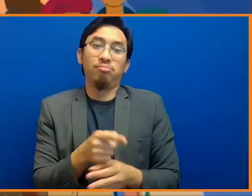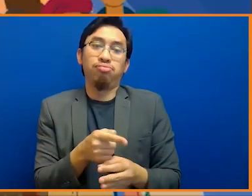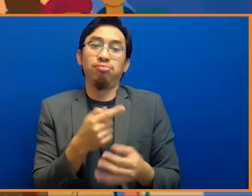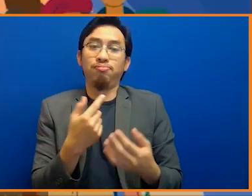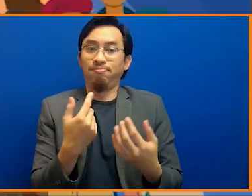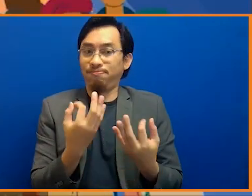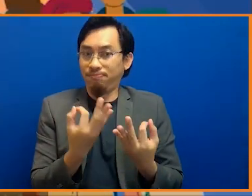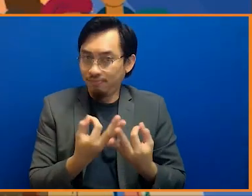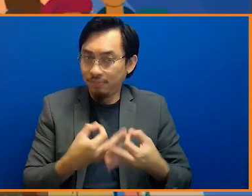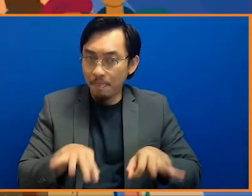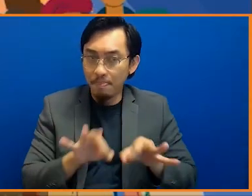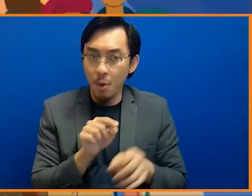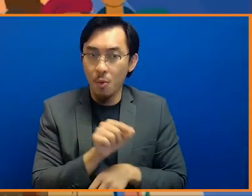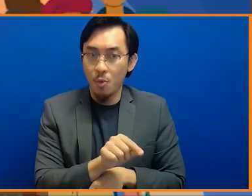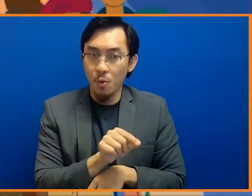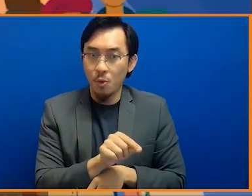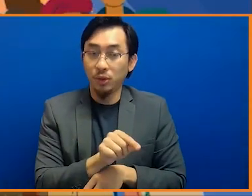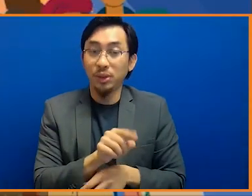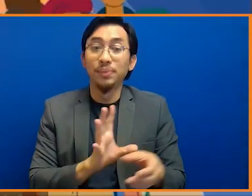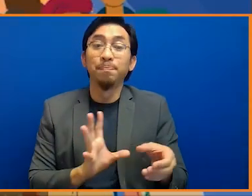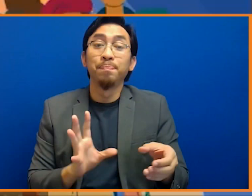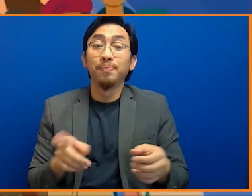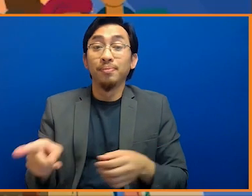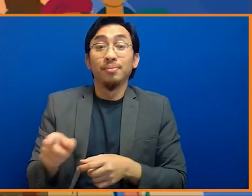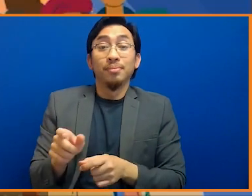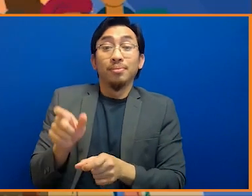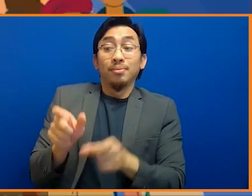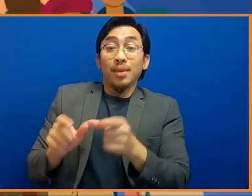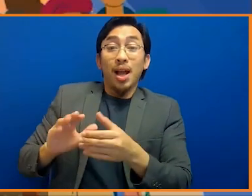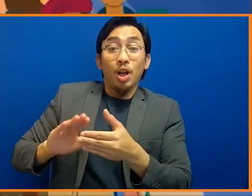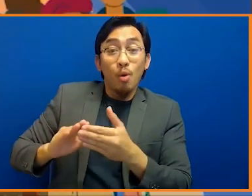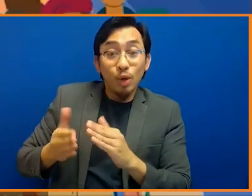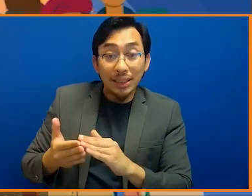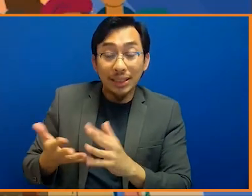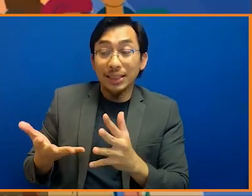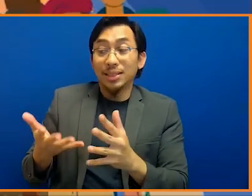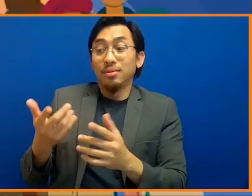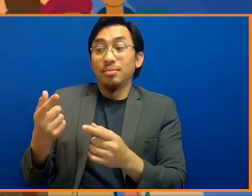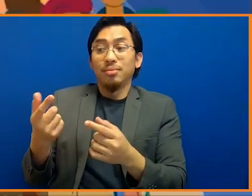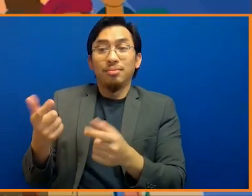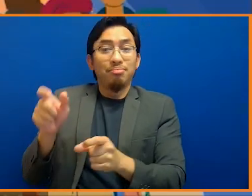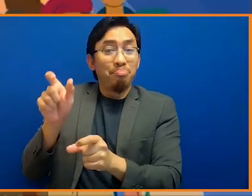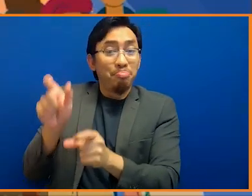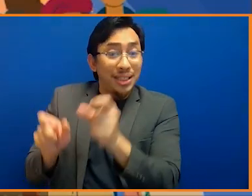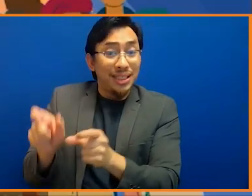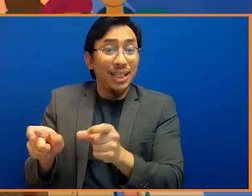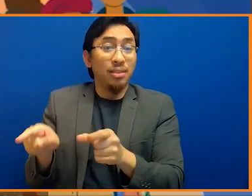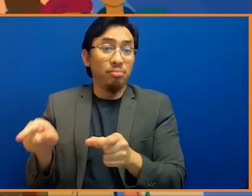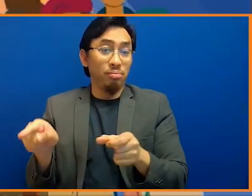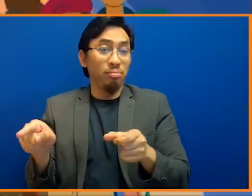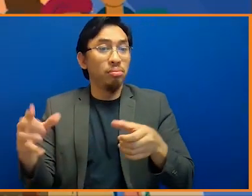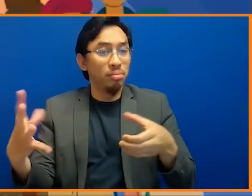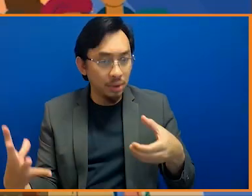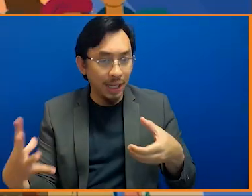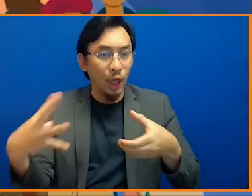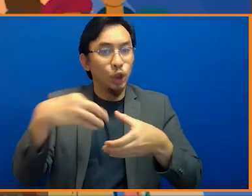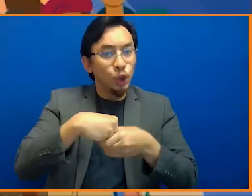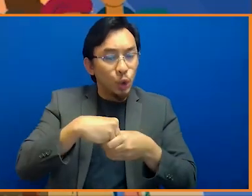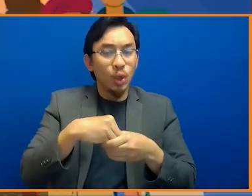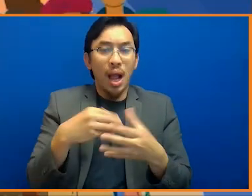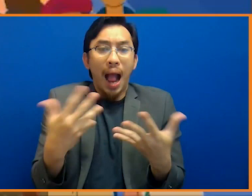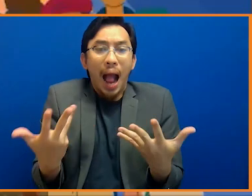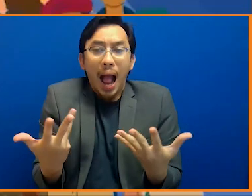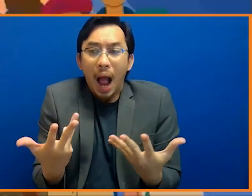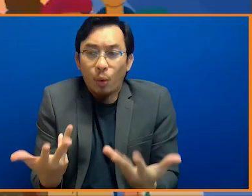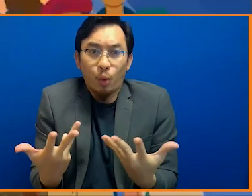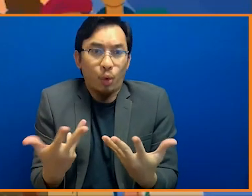activity, we need to include how community or how the person can